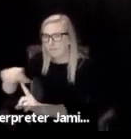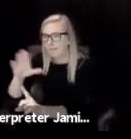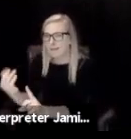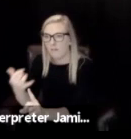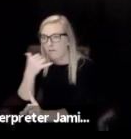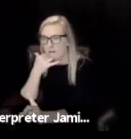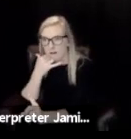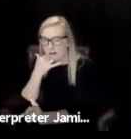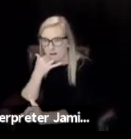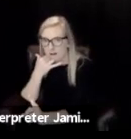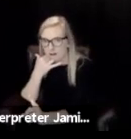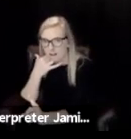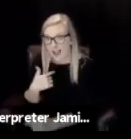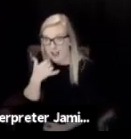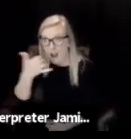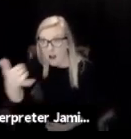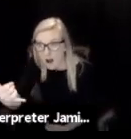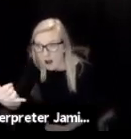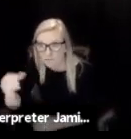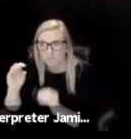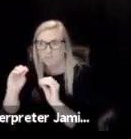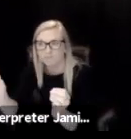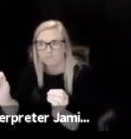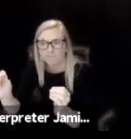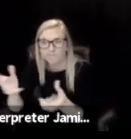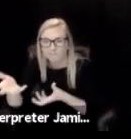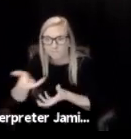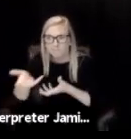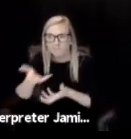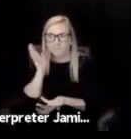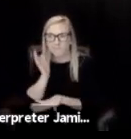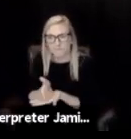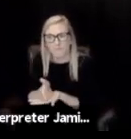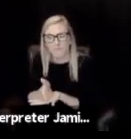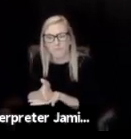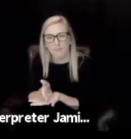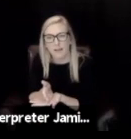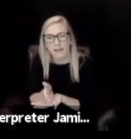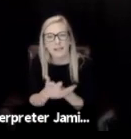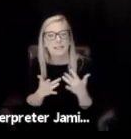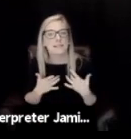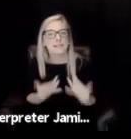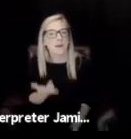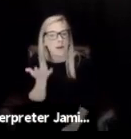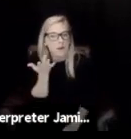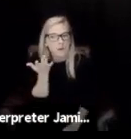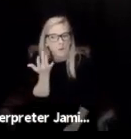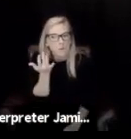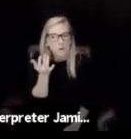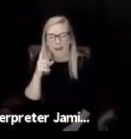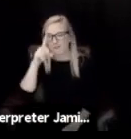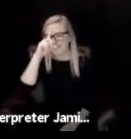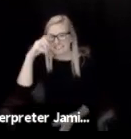wouldn't return my calls, and nothing happened. And a lot of it is because in the